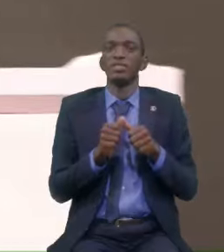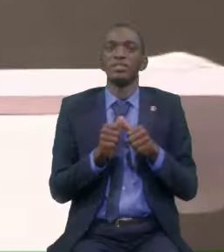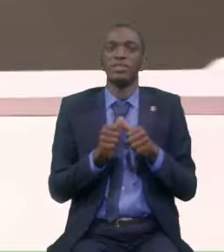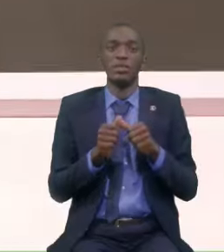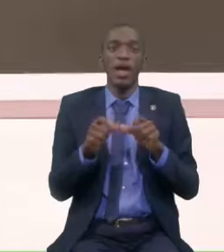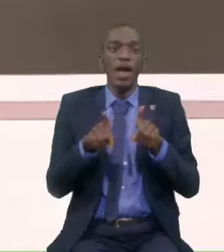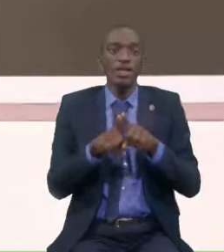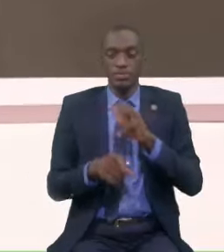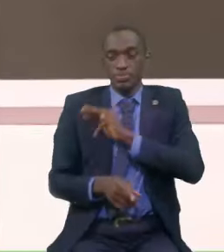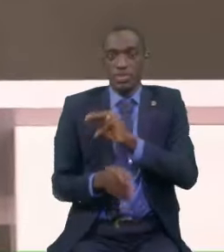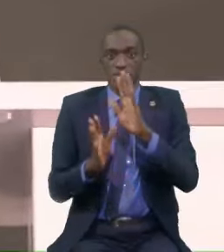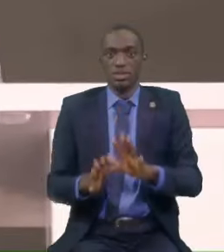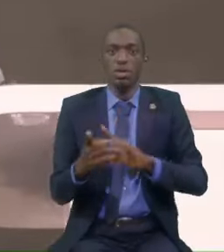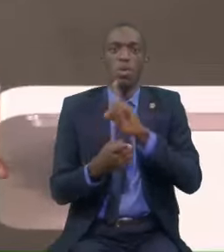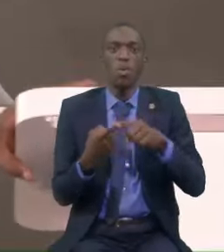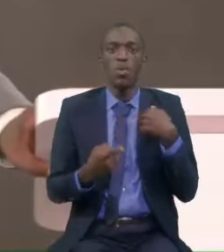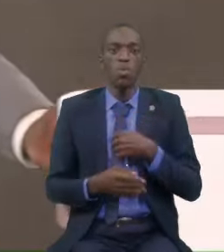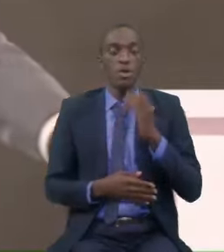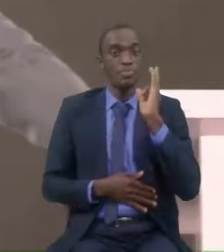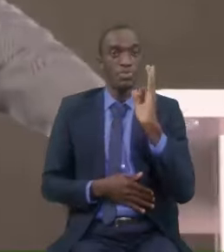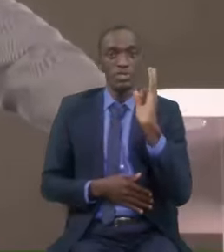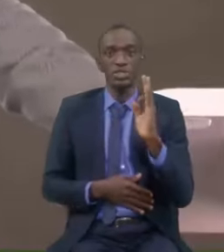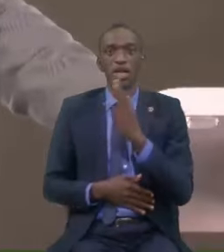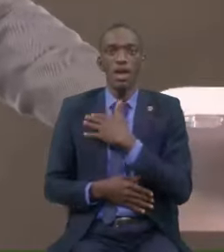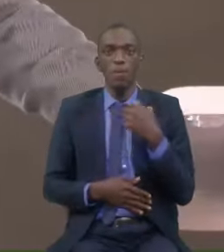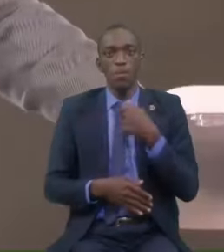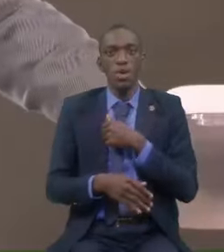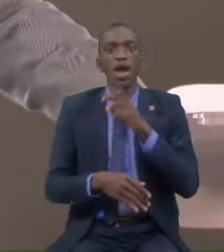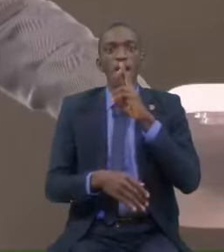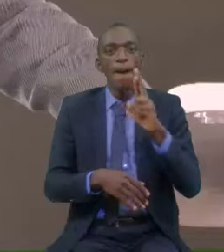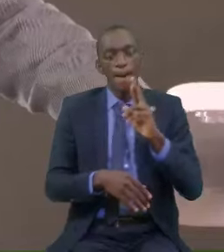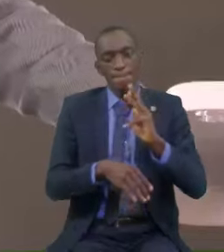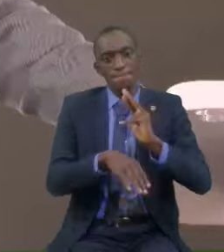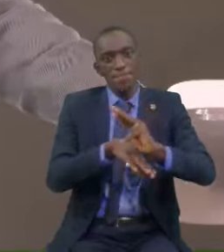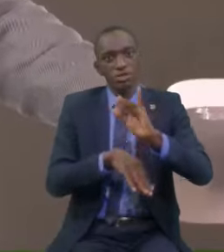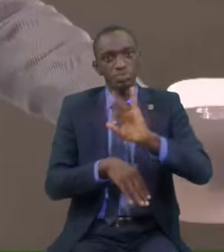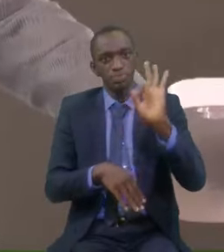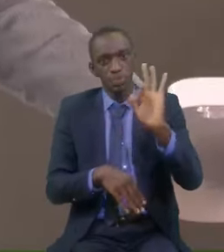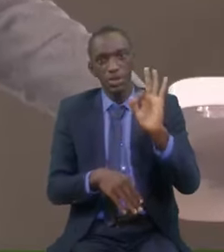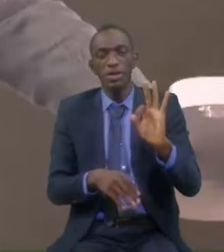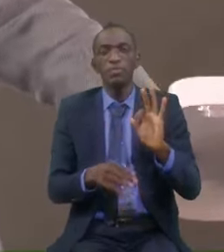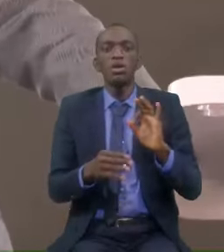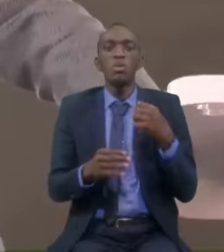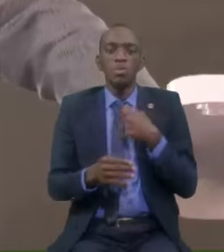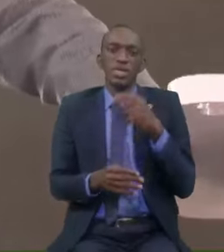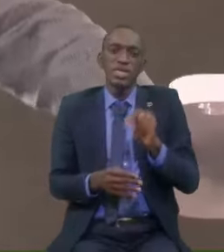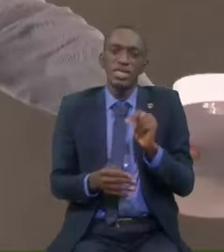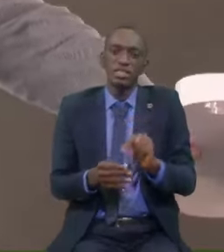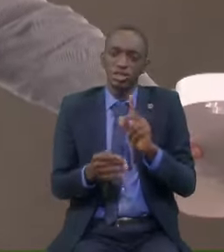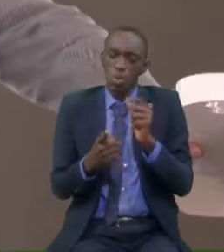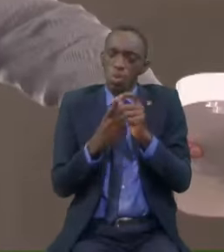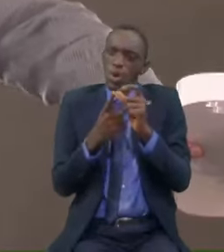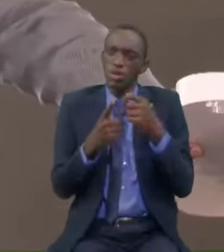preaching, when we're ministering, and we need a word which we didn't, you know, put on our outline, the Spirit of God